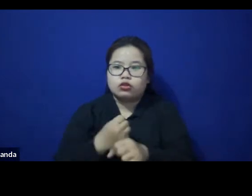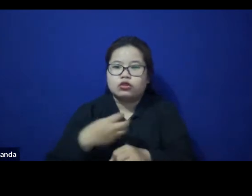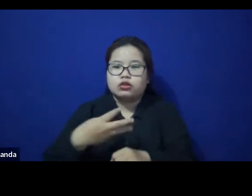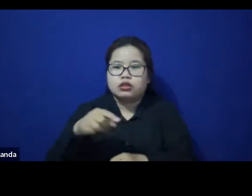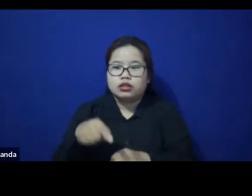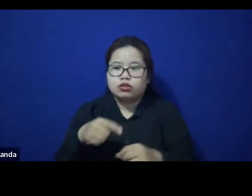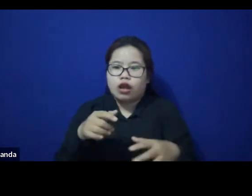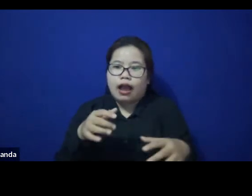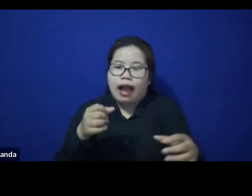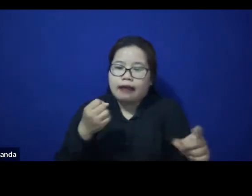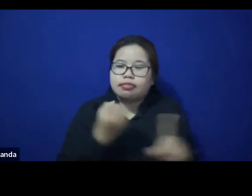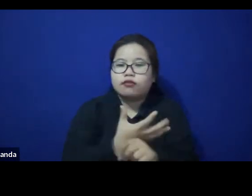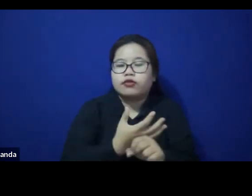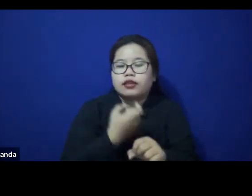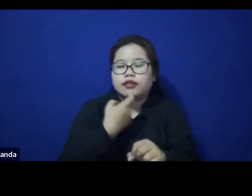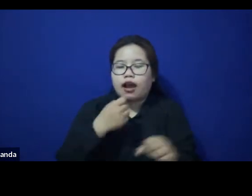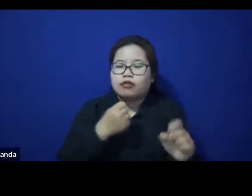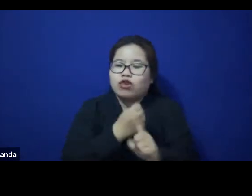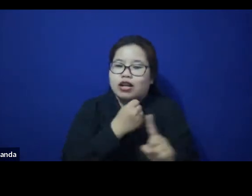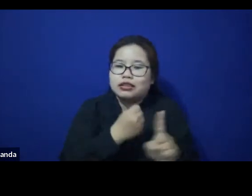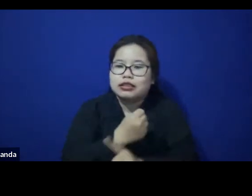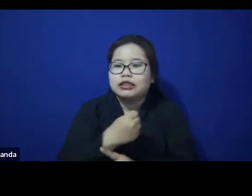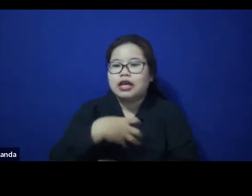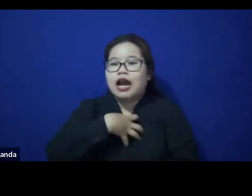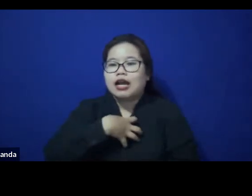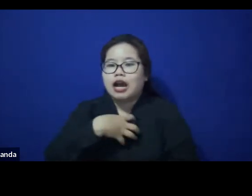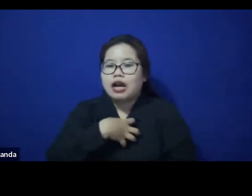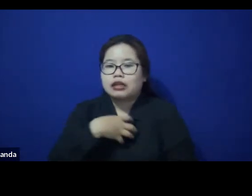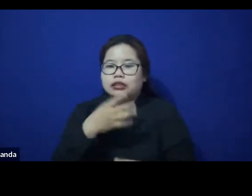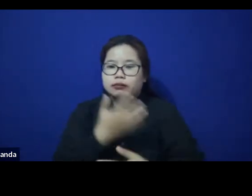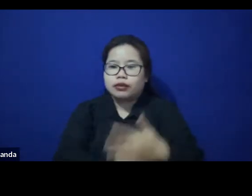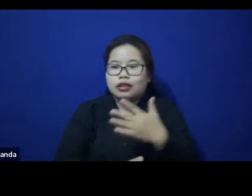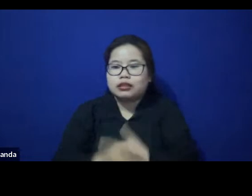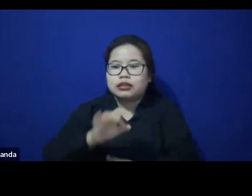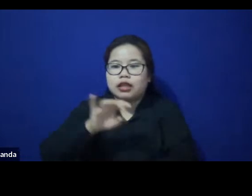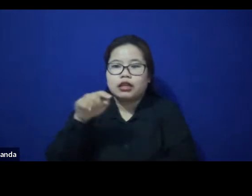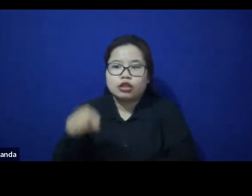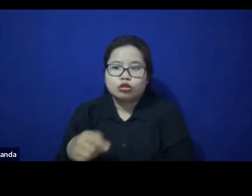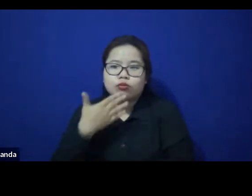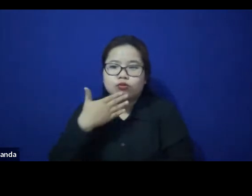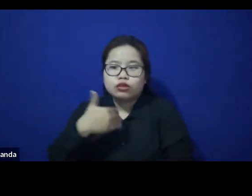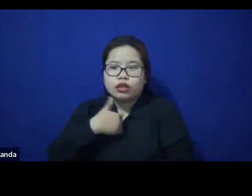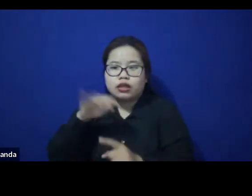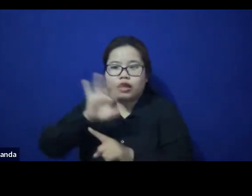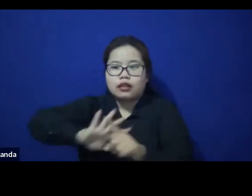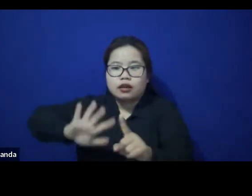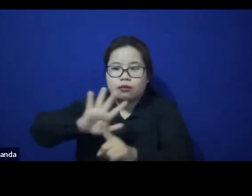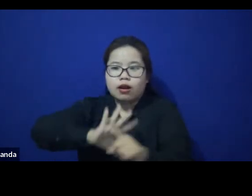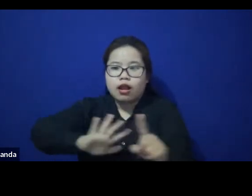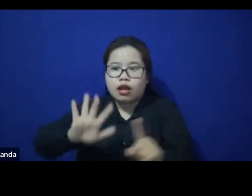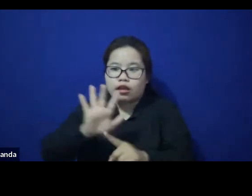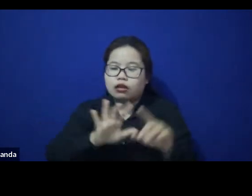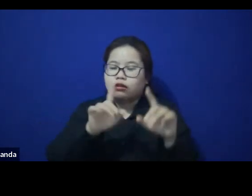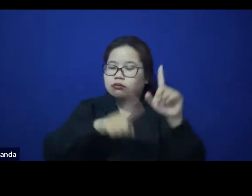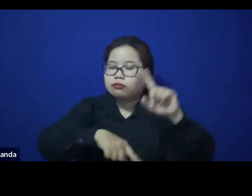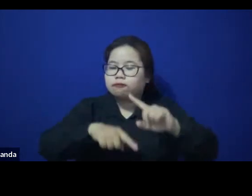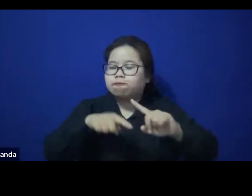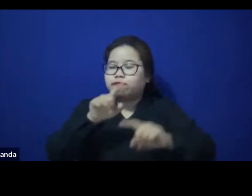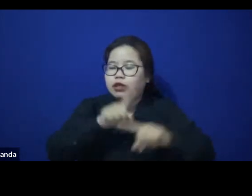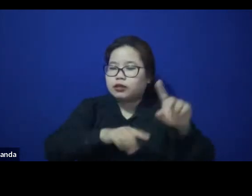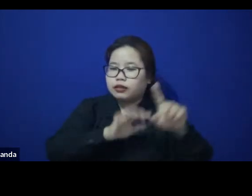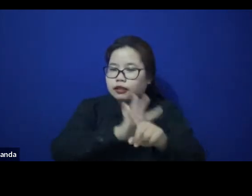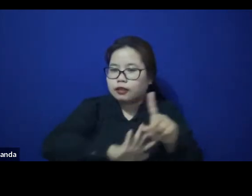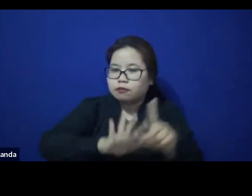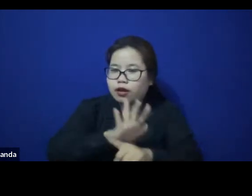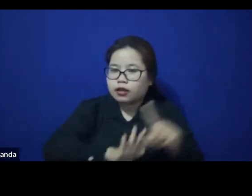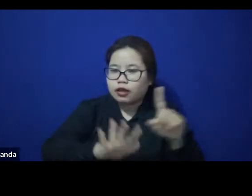linguistically diverse backgrounds in Australia. How are you, George? Fine, Antonio. How are you? Good, I'm good. Yeah, thank